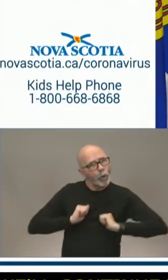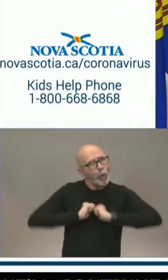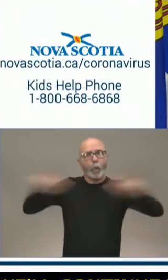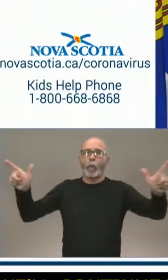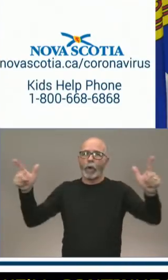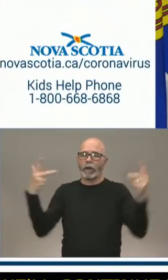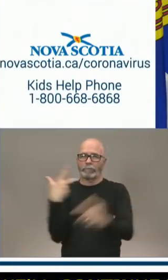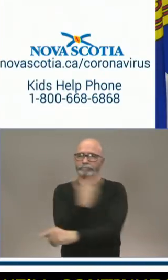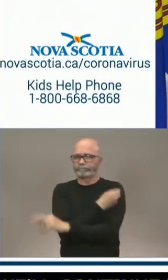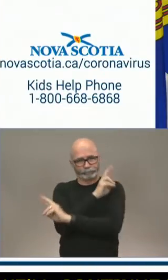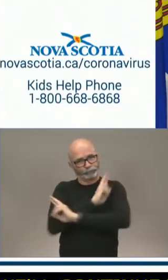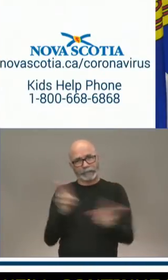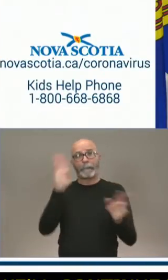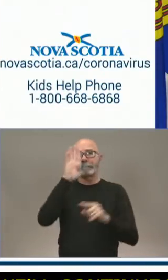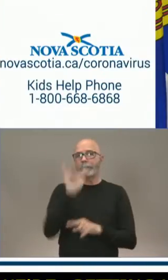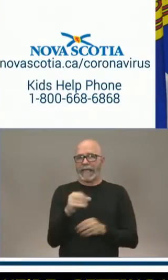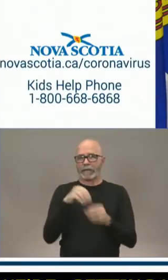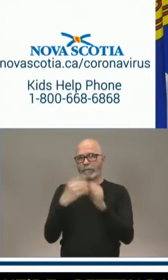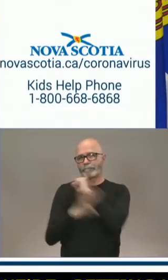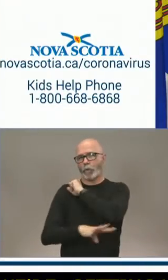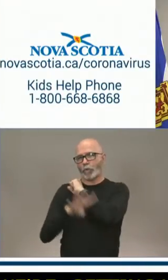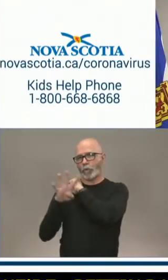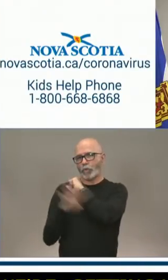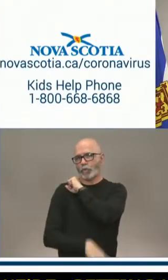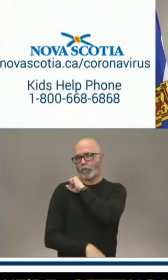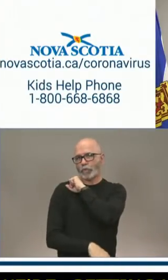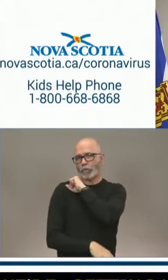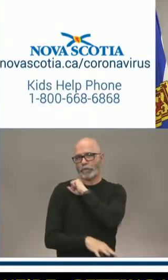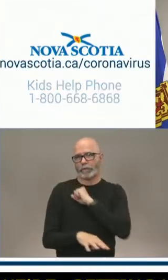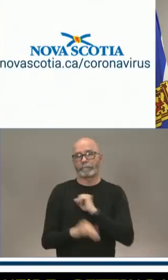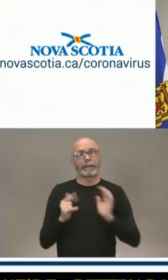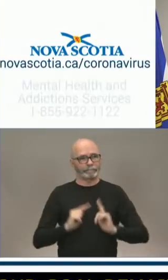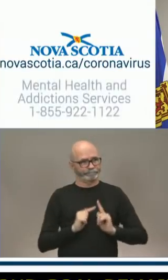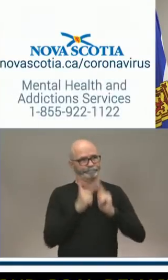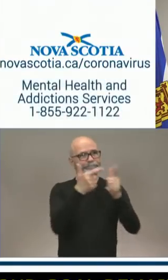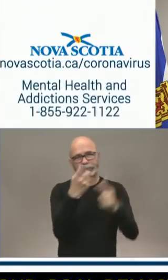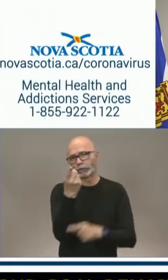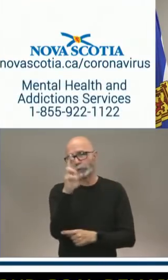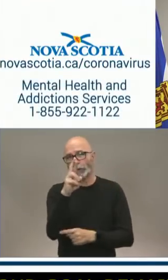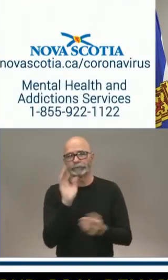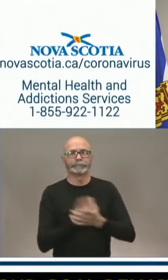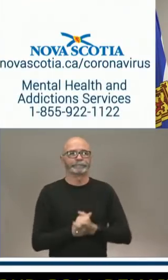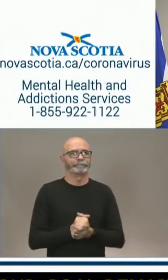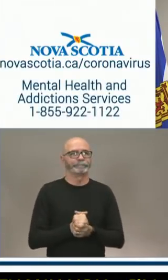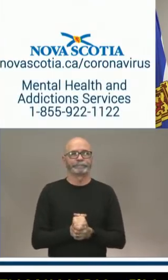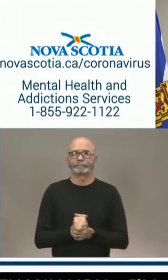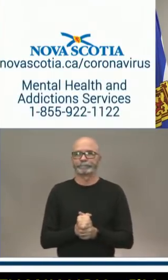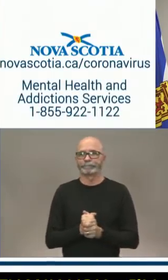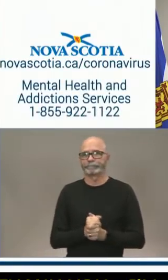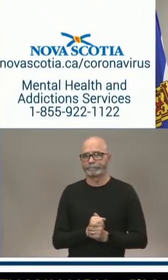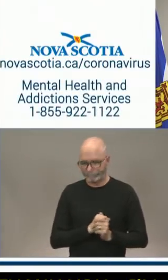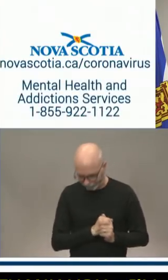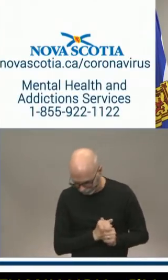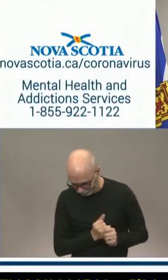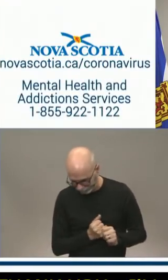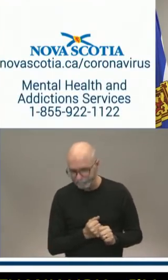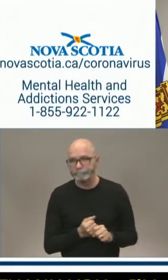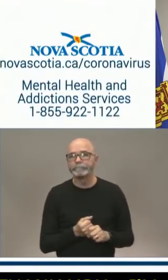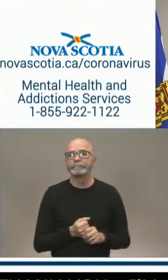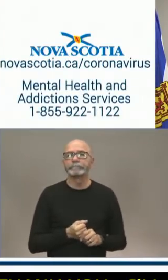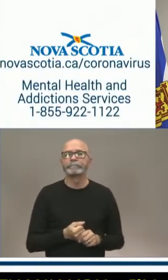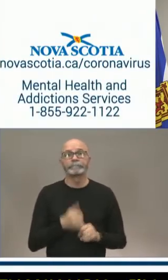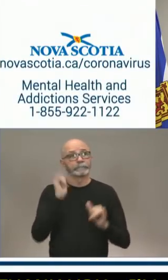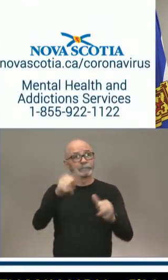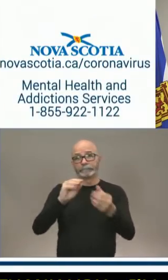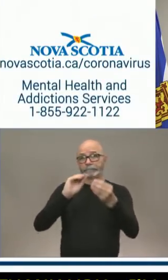Thank you, and I'll now turn it over to Dr. Strang. Thank you, Premier. Good afternoon, everybody. As the Premier noted, our case numbers remain